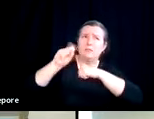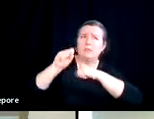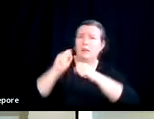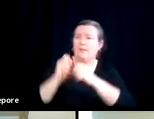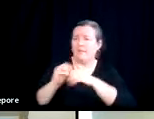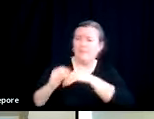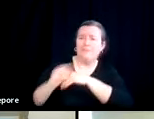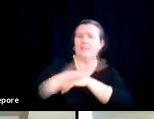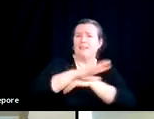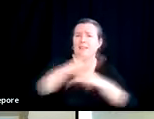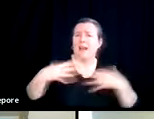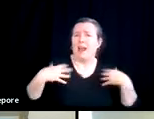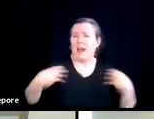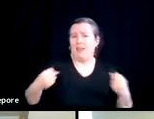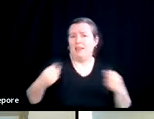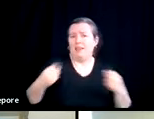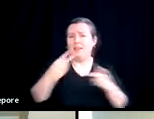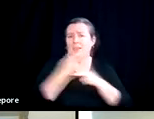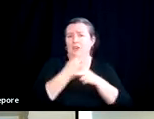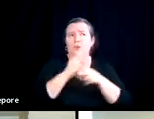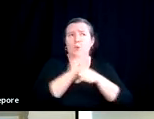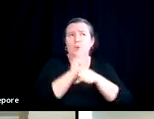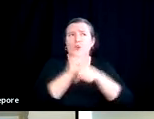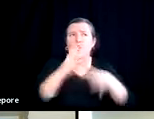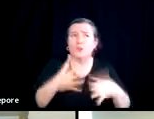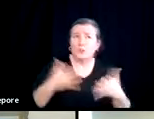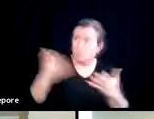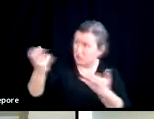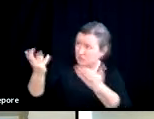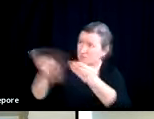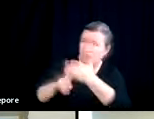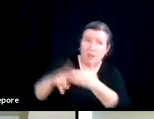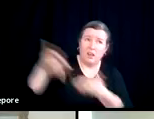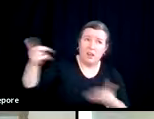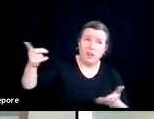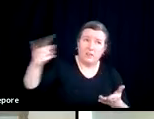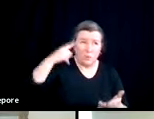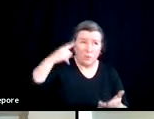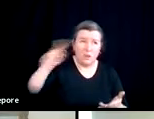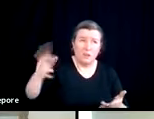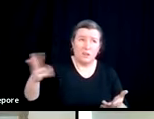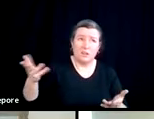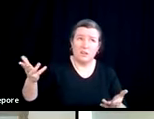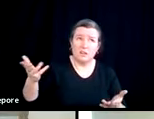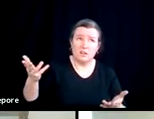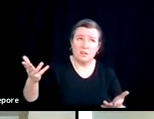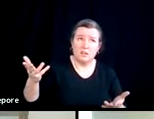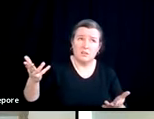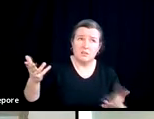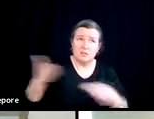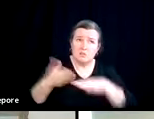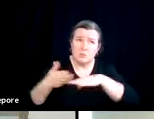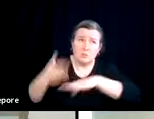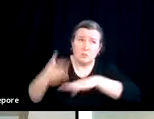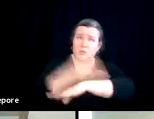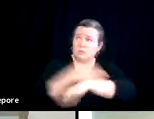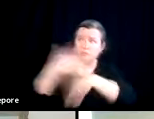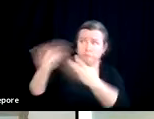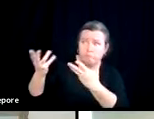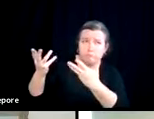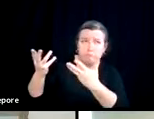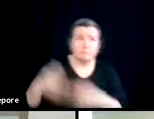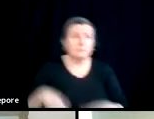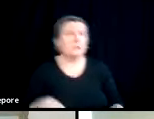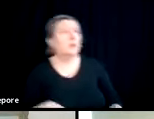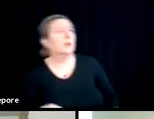executive order? Thanks. Thanks. On that last one, I think I'll probably want to come back to you. Paramel, you can help me. All